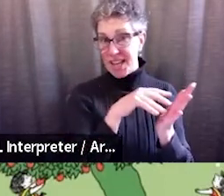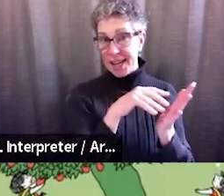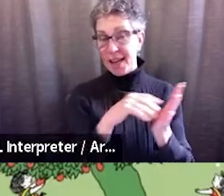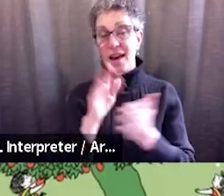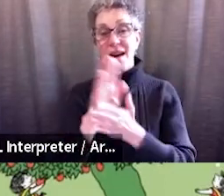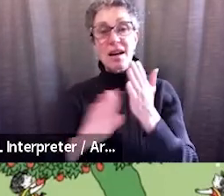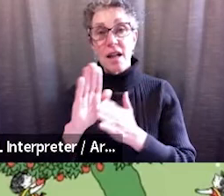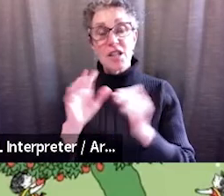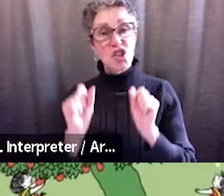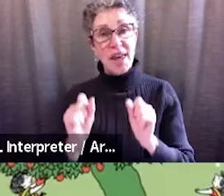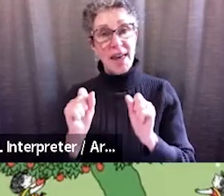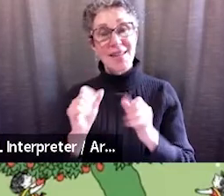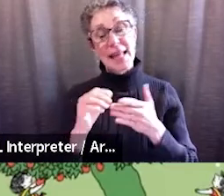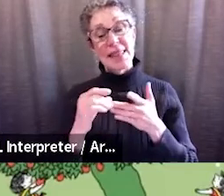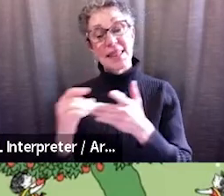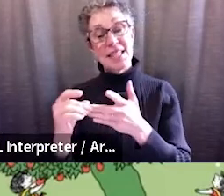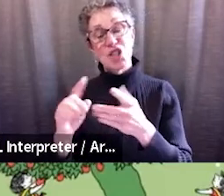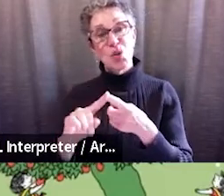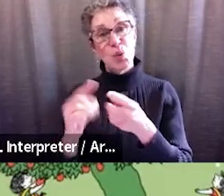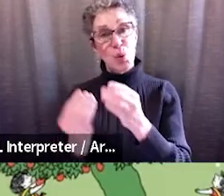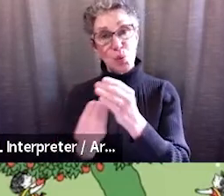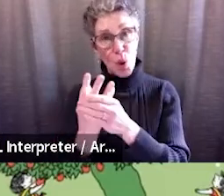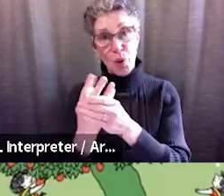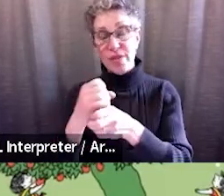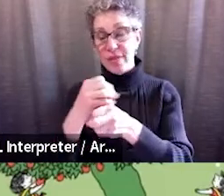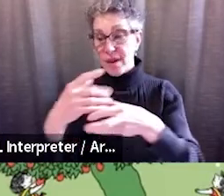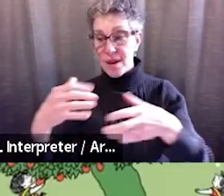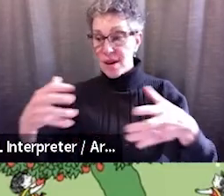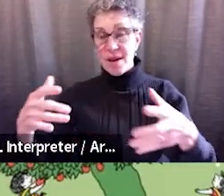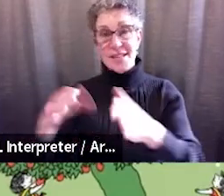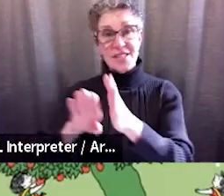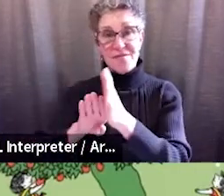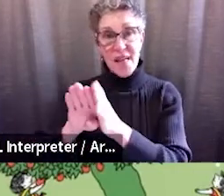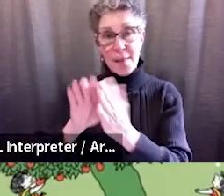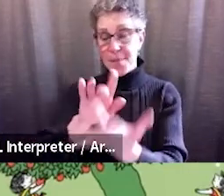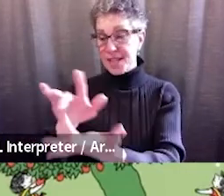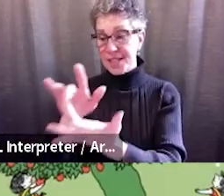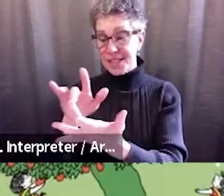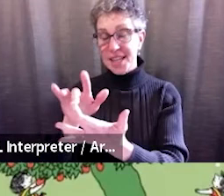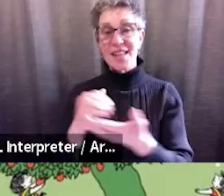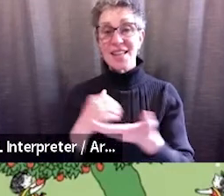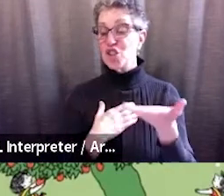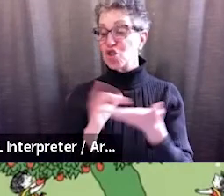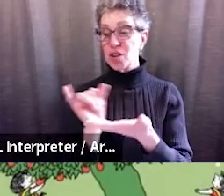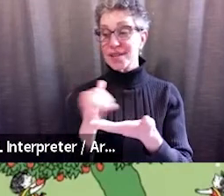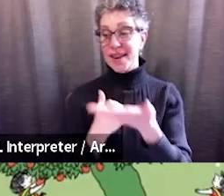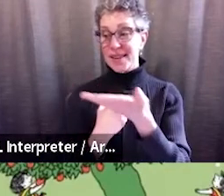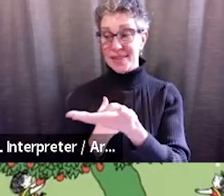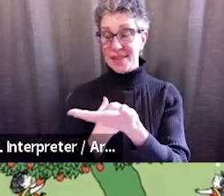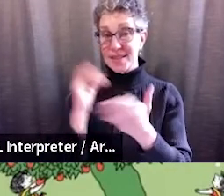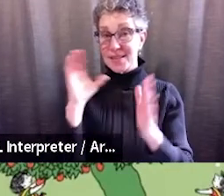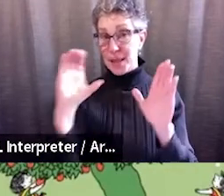lead to growth and development. Like this picture on the slide that shows